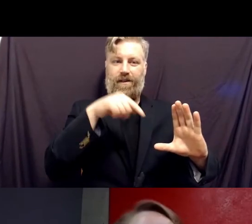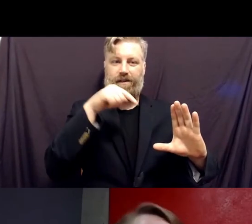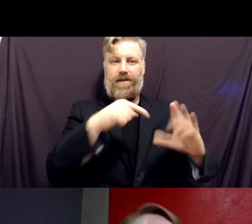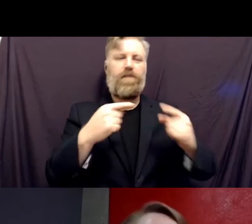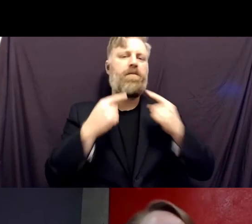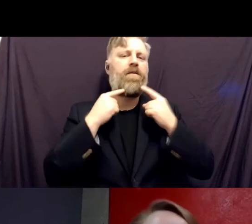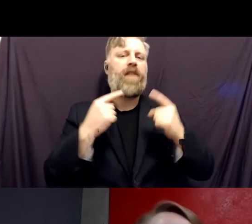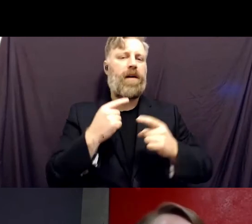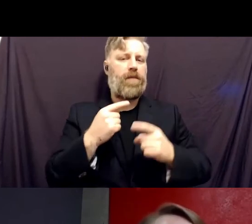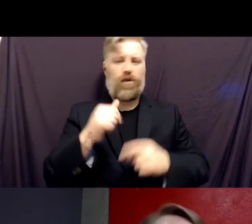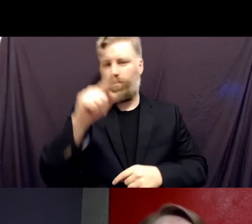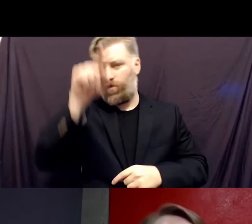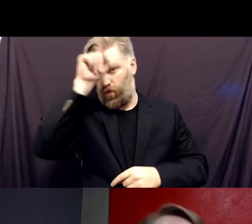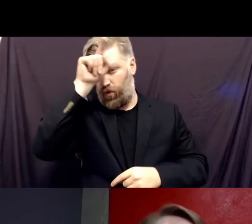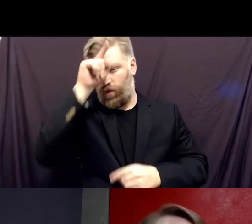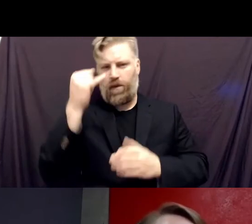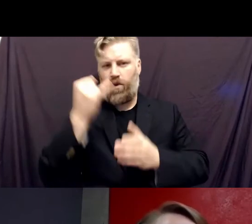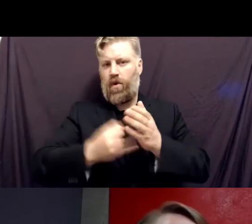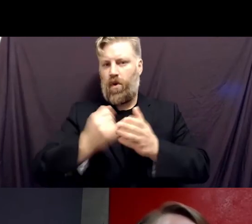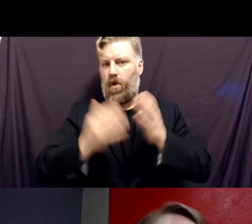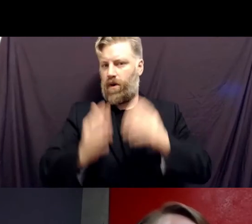artist, you know, and he